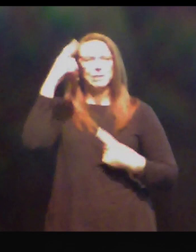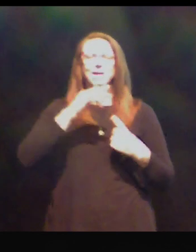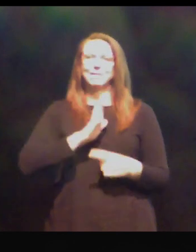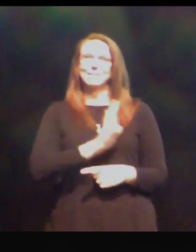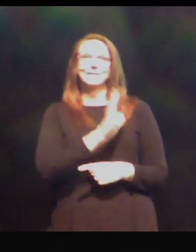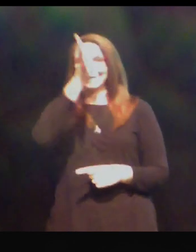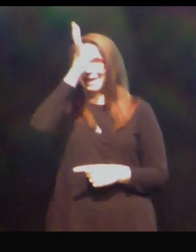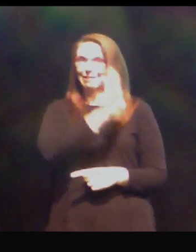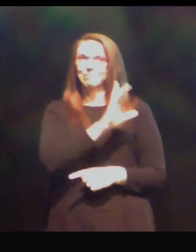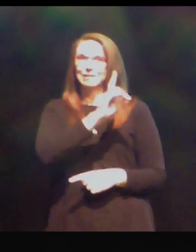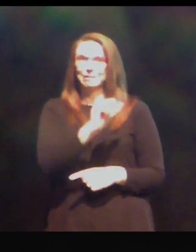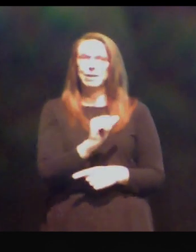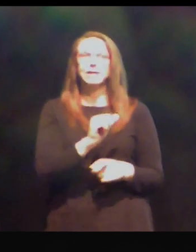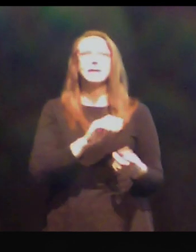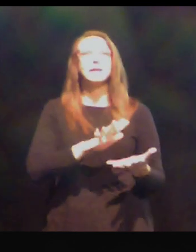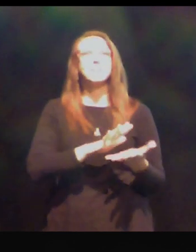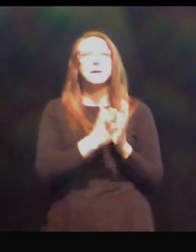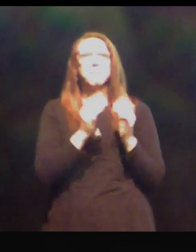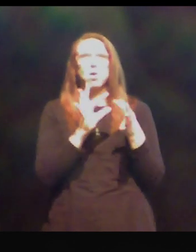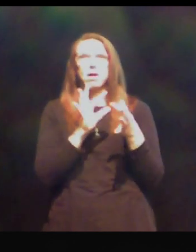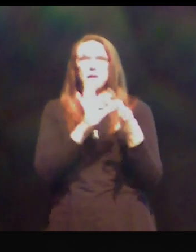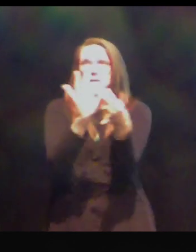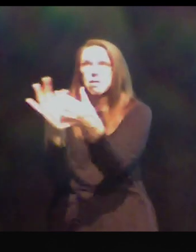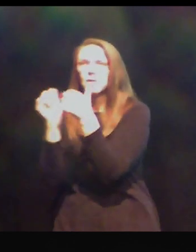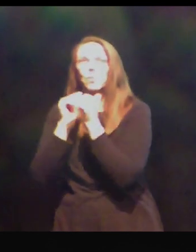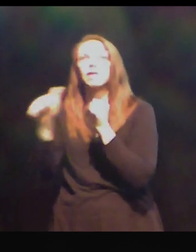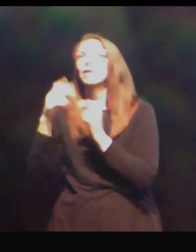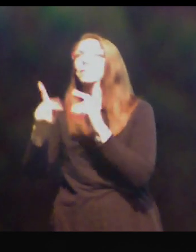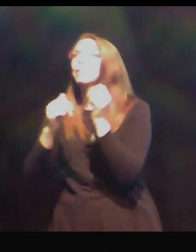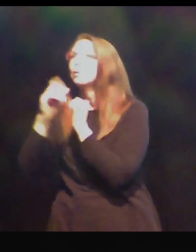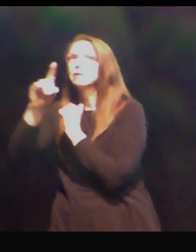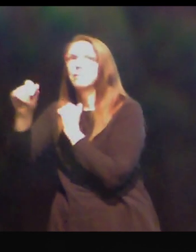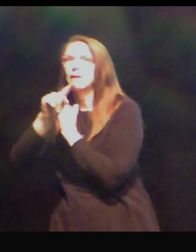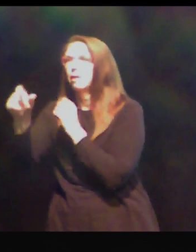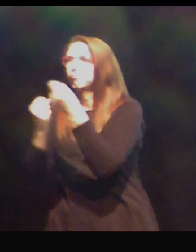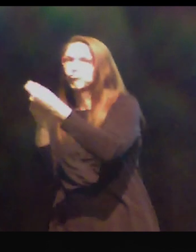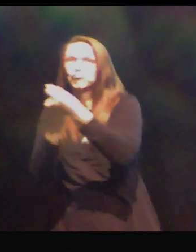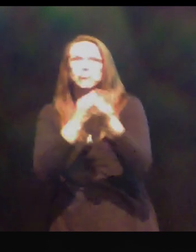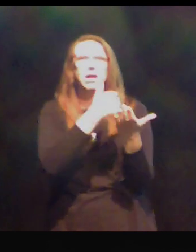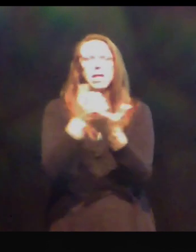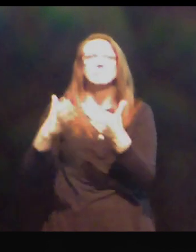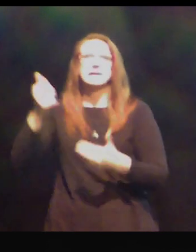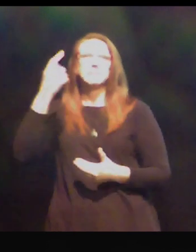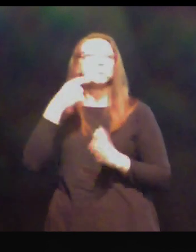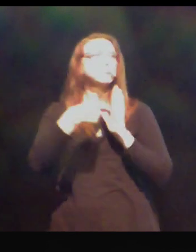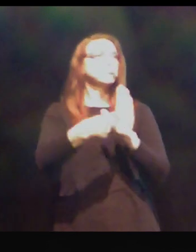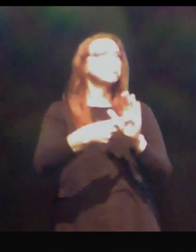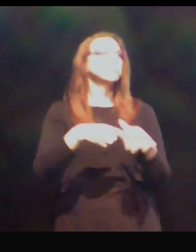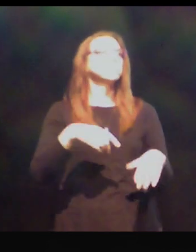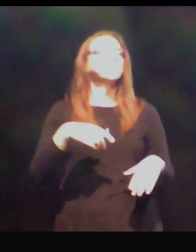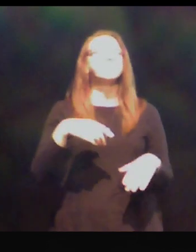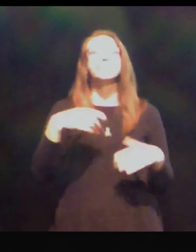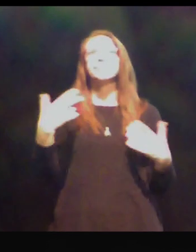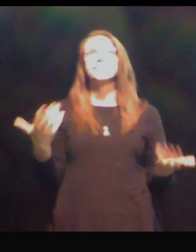disability, you become more attuned to help other people with disabilities, so it's, like, easier. Like, for example, there'd be